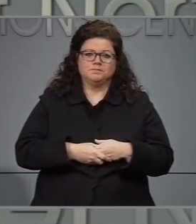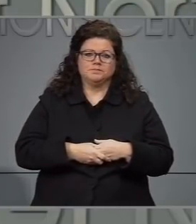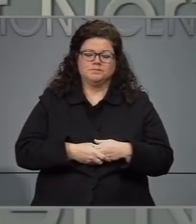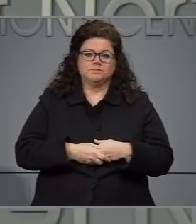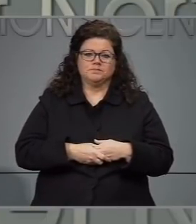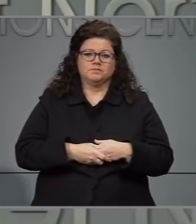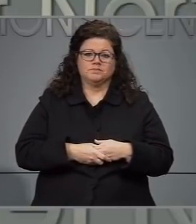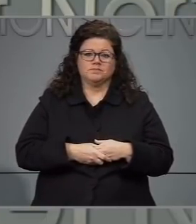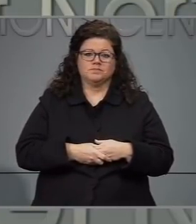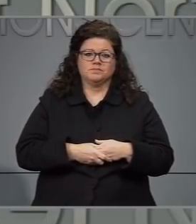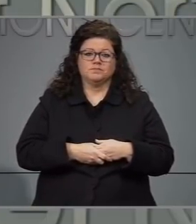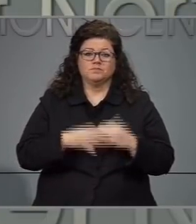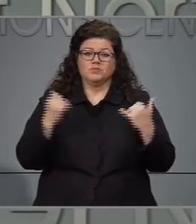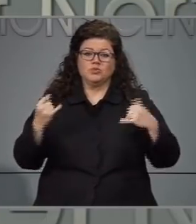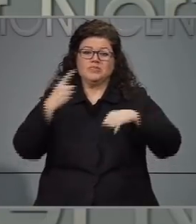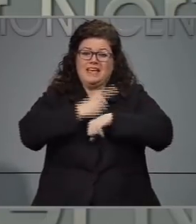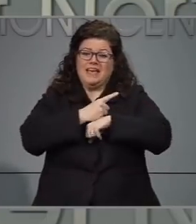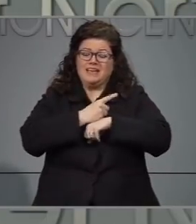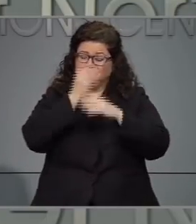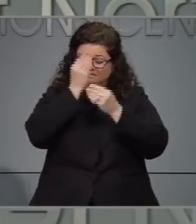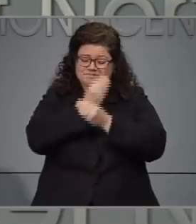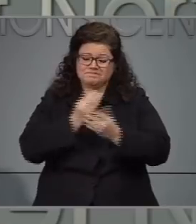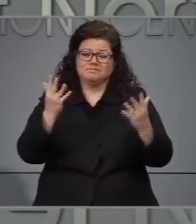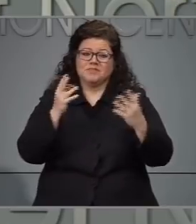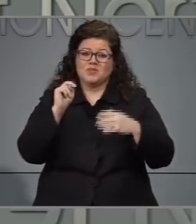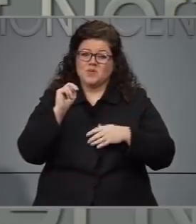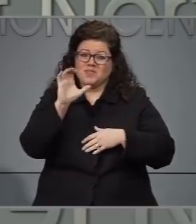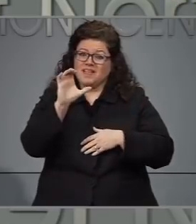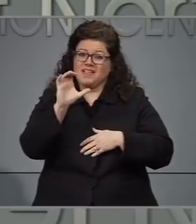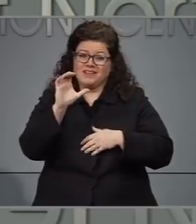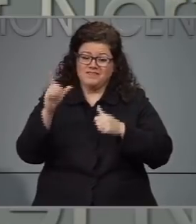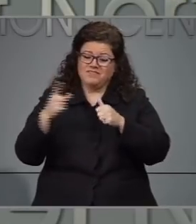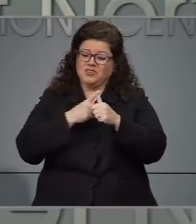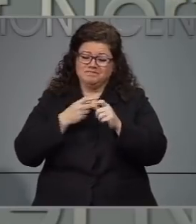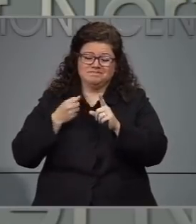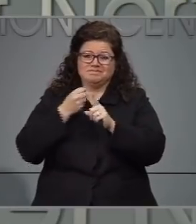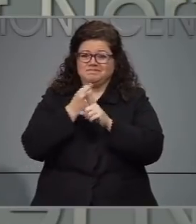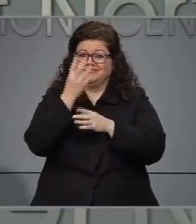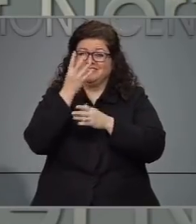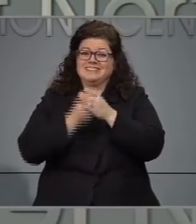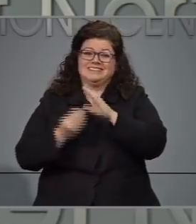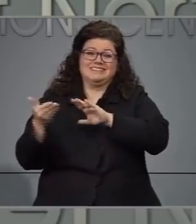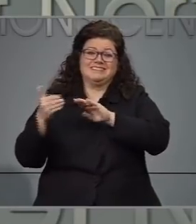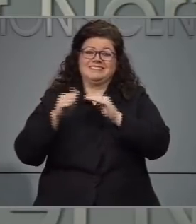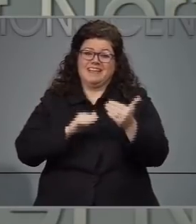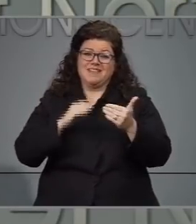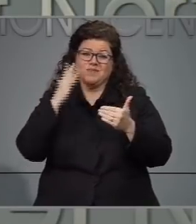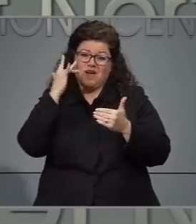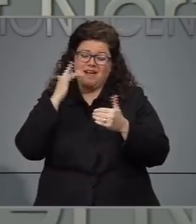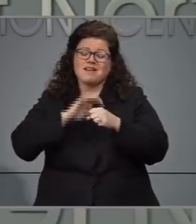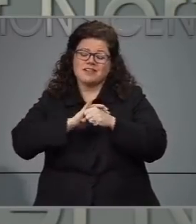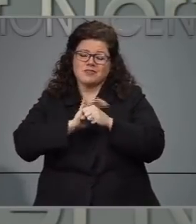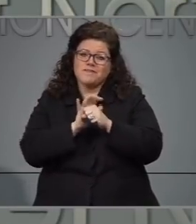Earlier today, we shared that North Carolina has counted our first COVID-19